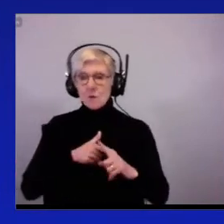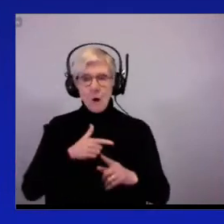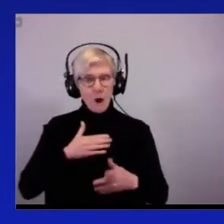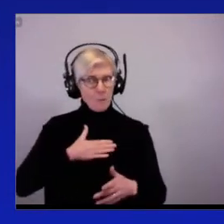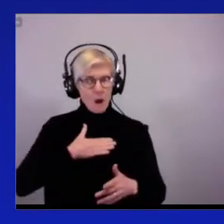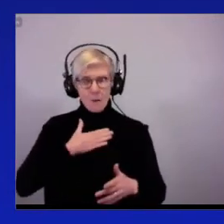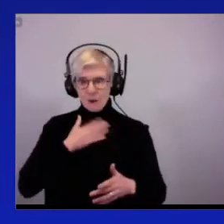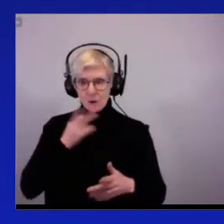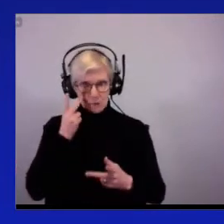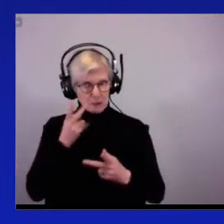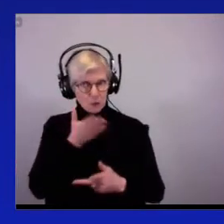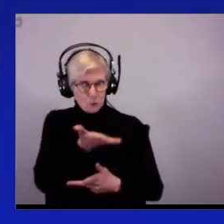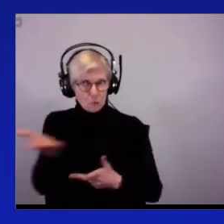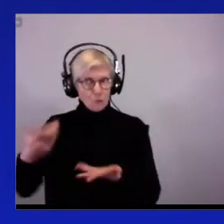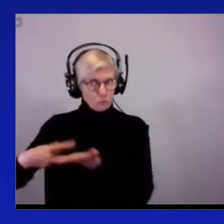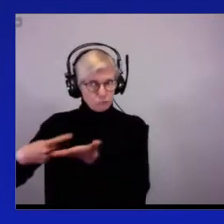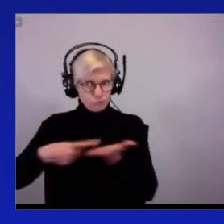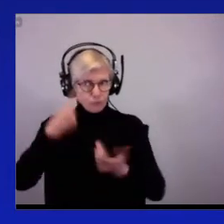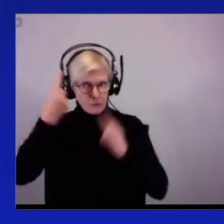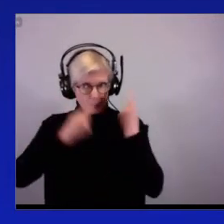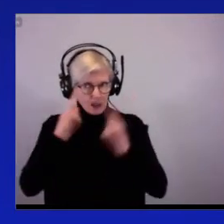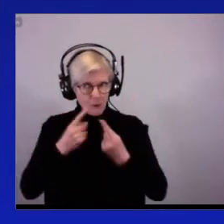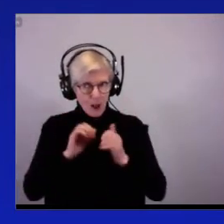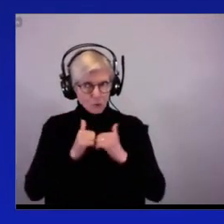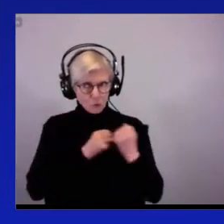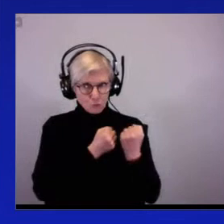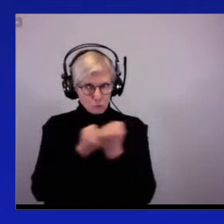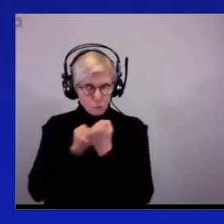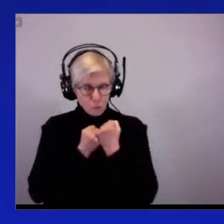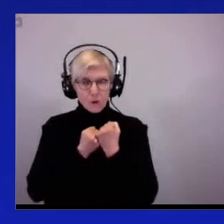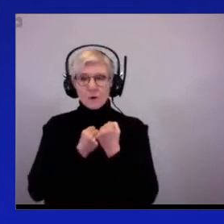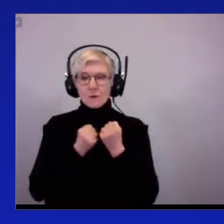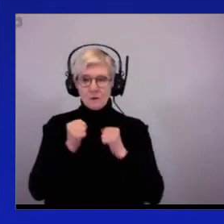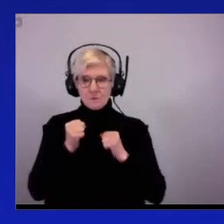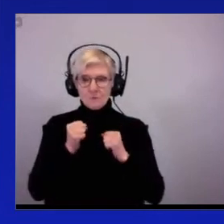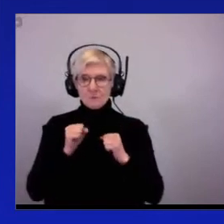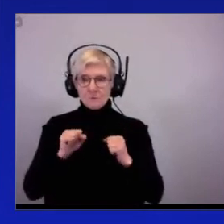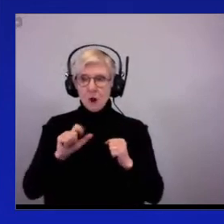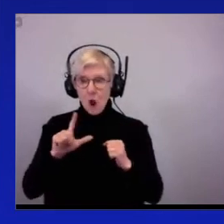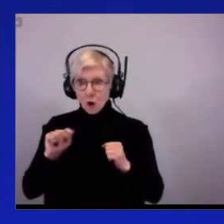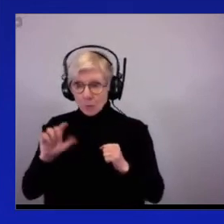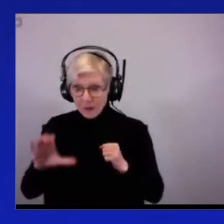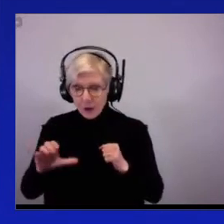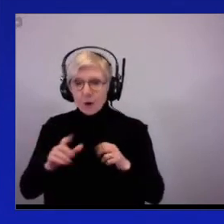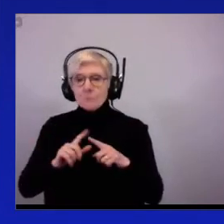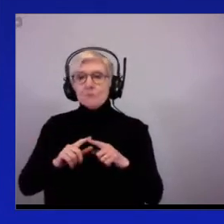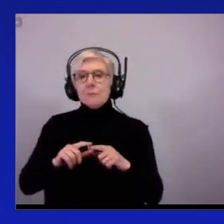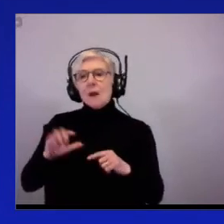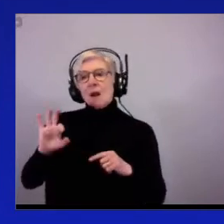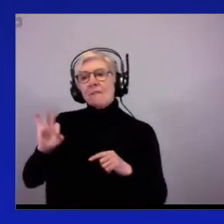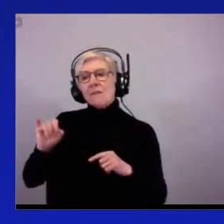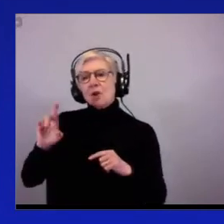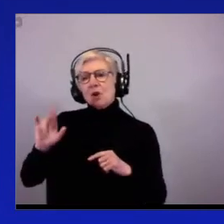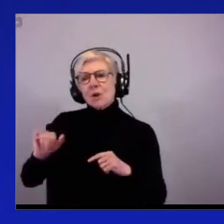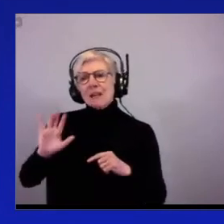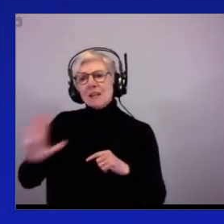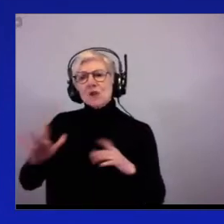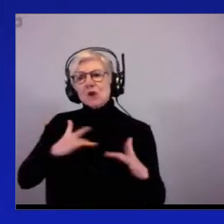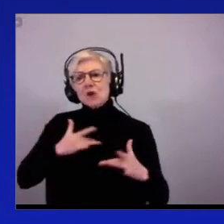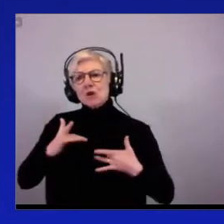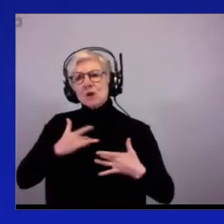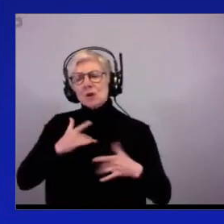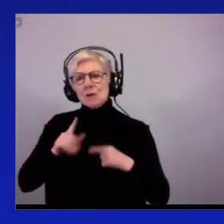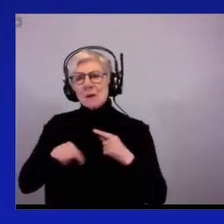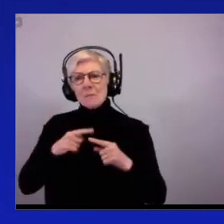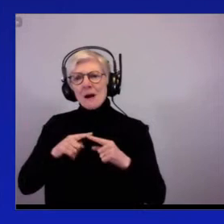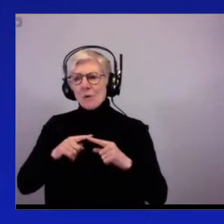thought is being put to this. I do echo my colleague, Councillor Fleury's concerns about a more